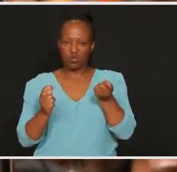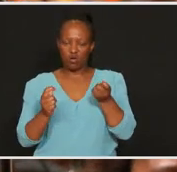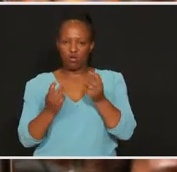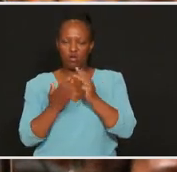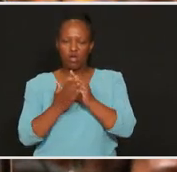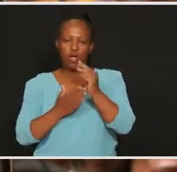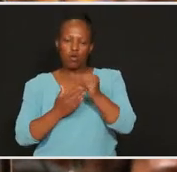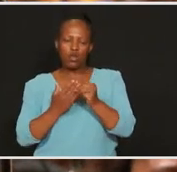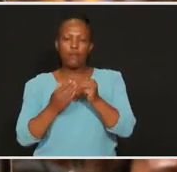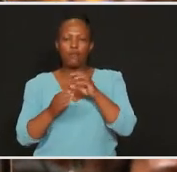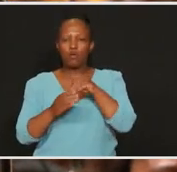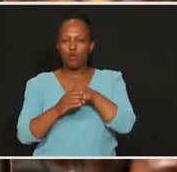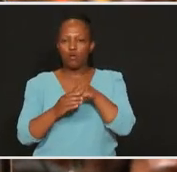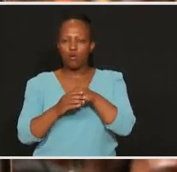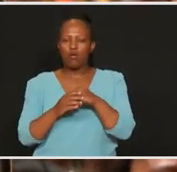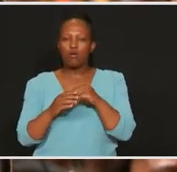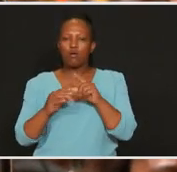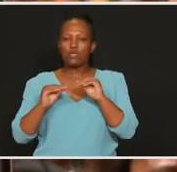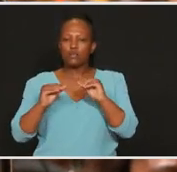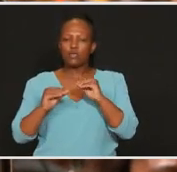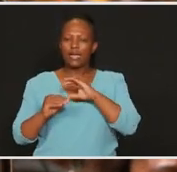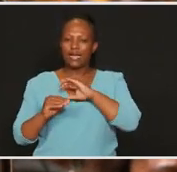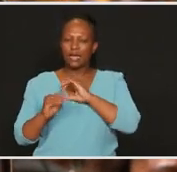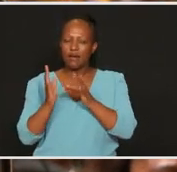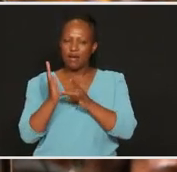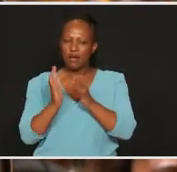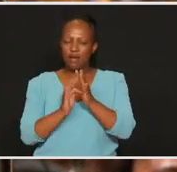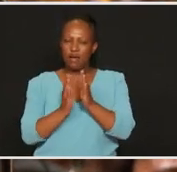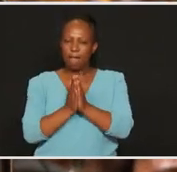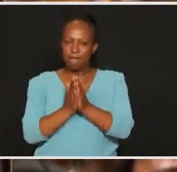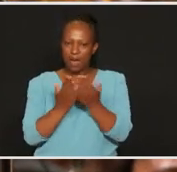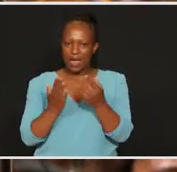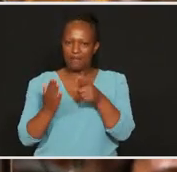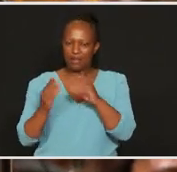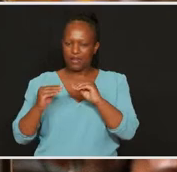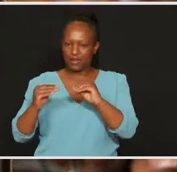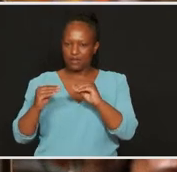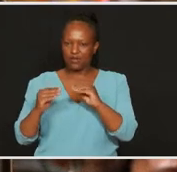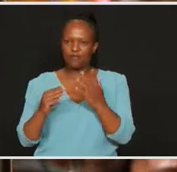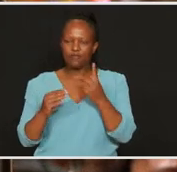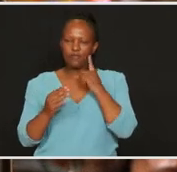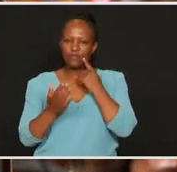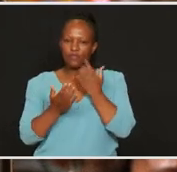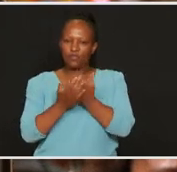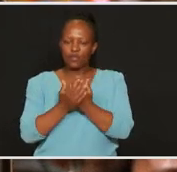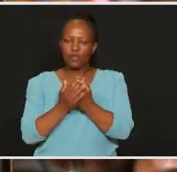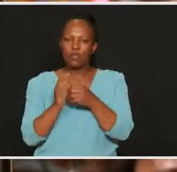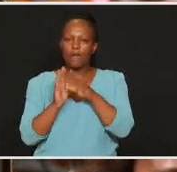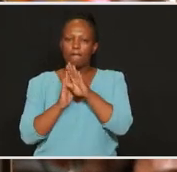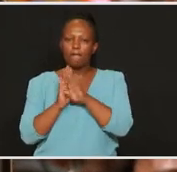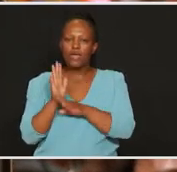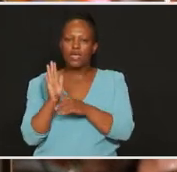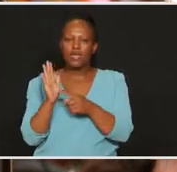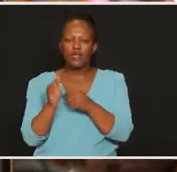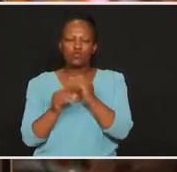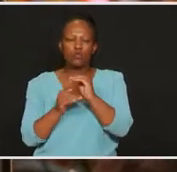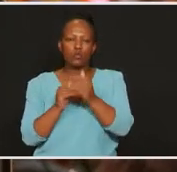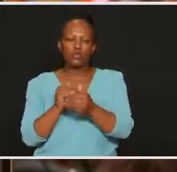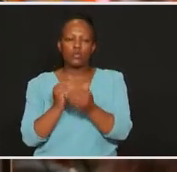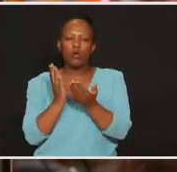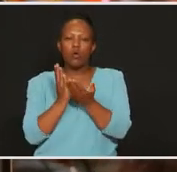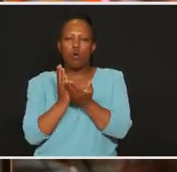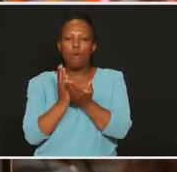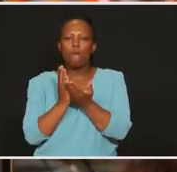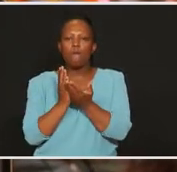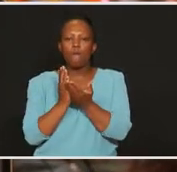gradually Outlaw Christian Christian bible-based content at least there is no evidence in this bill that protects homeschooling